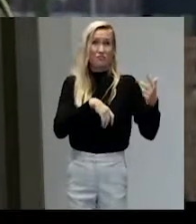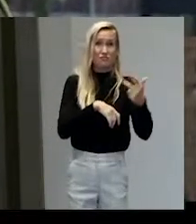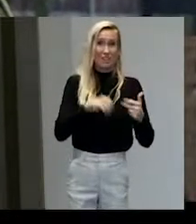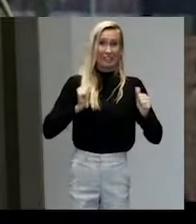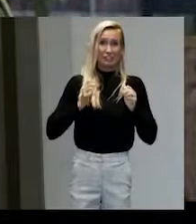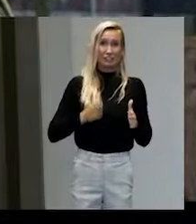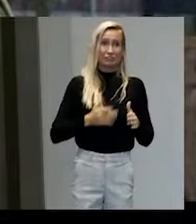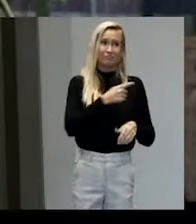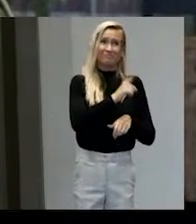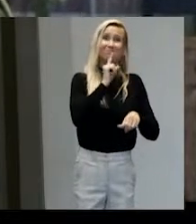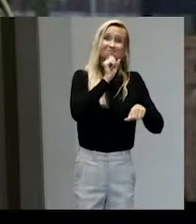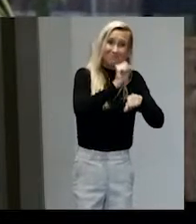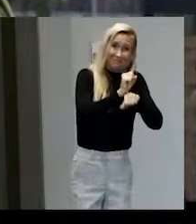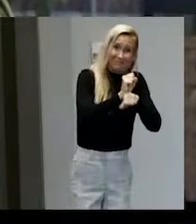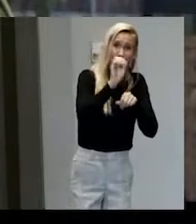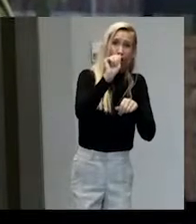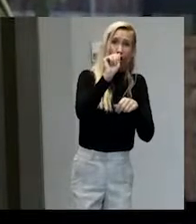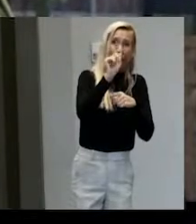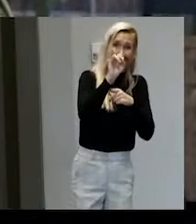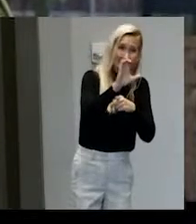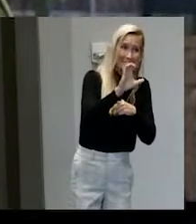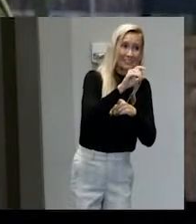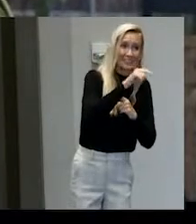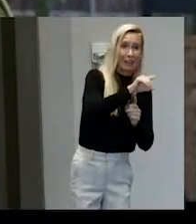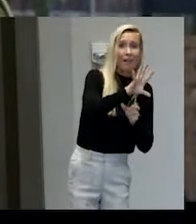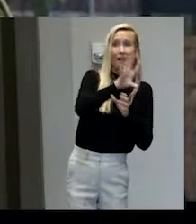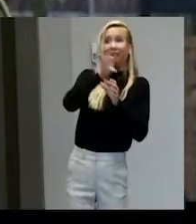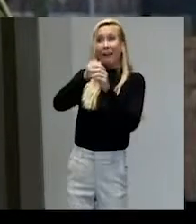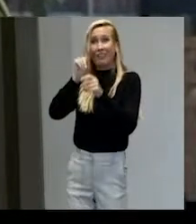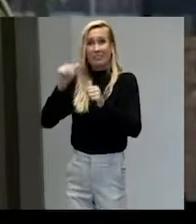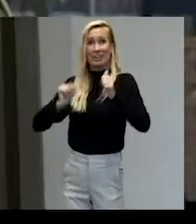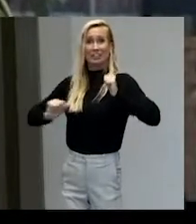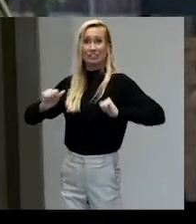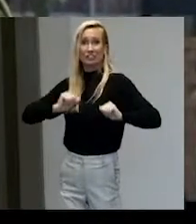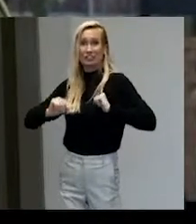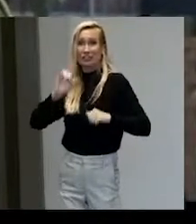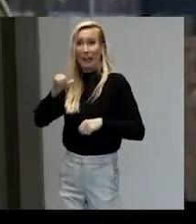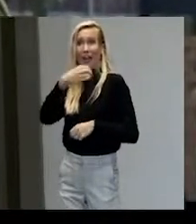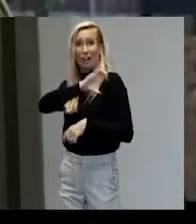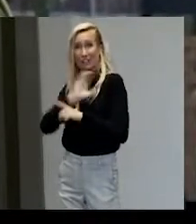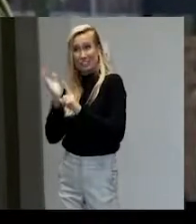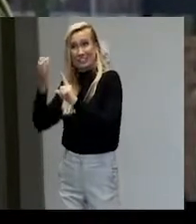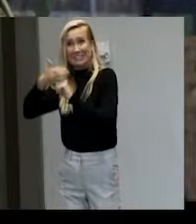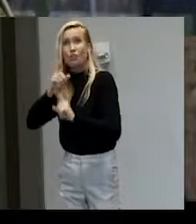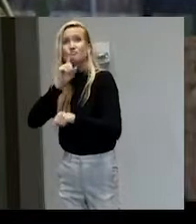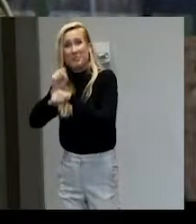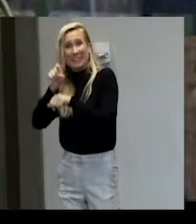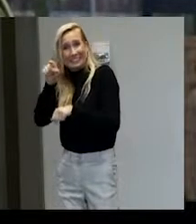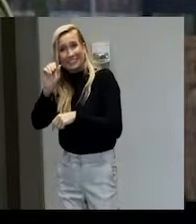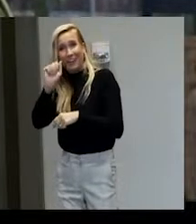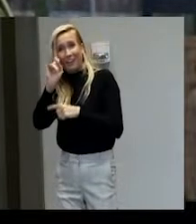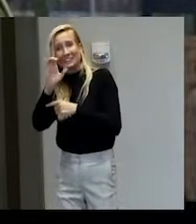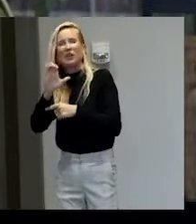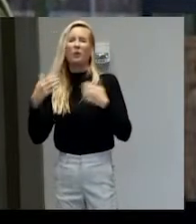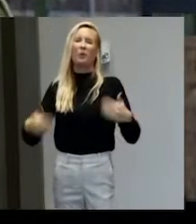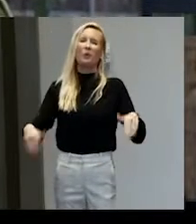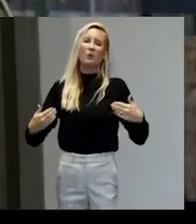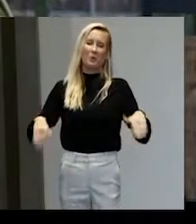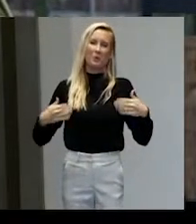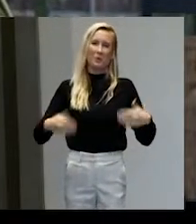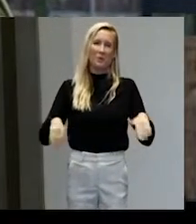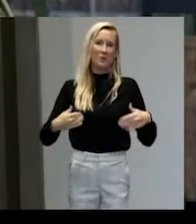them here today. You know, when I found out that I was going to be doing this introduction, I had to do some good primary research. So